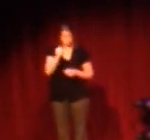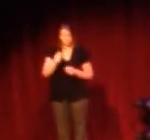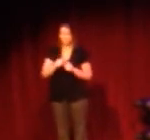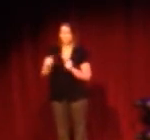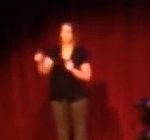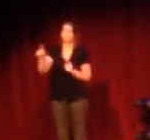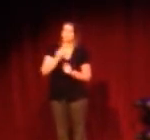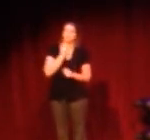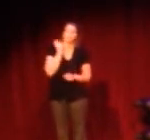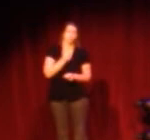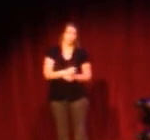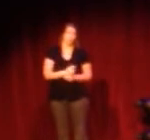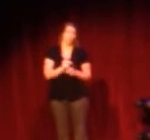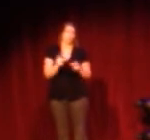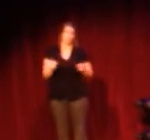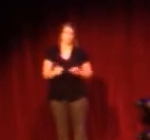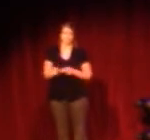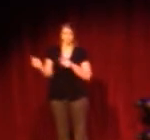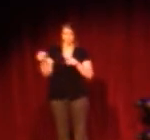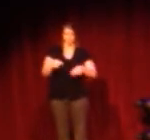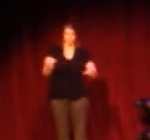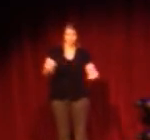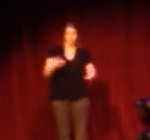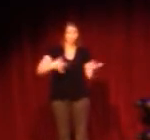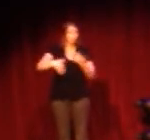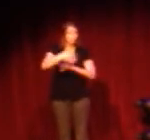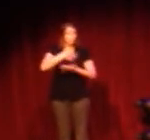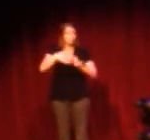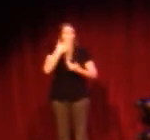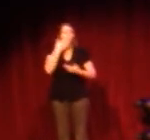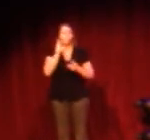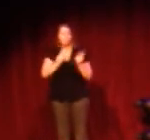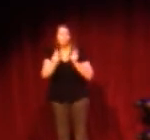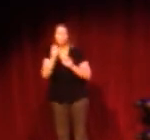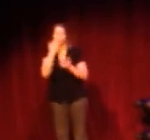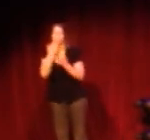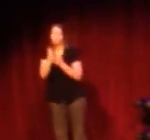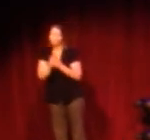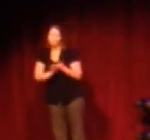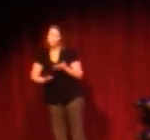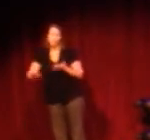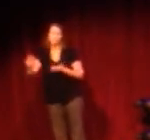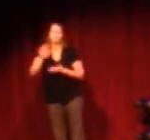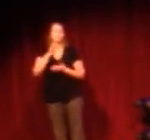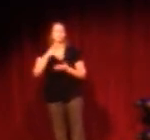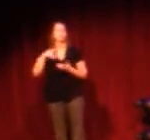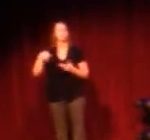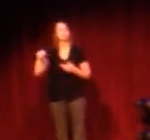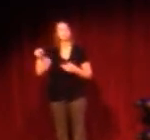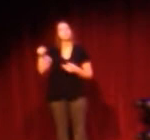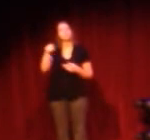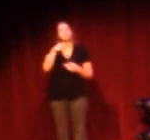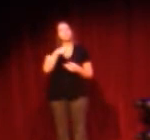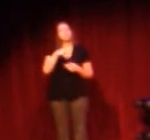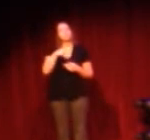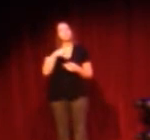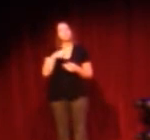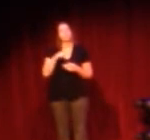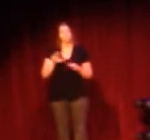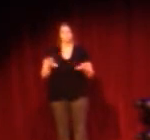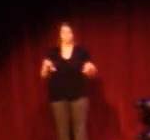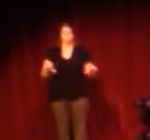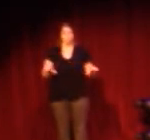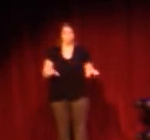made the right choice by coming here. You're surrounded by good people at a good college, and you're doing things that state